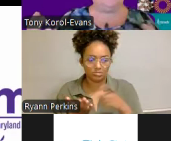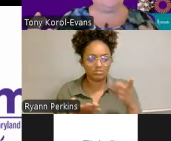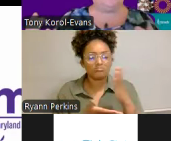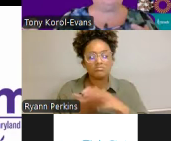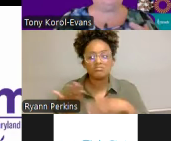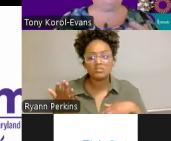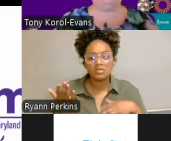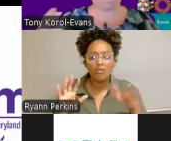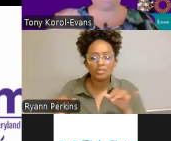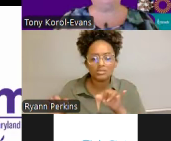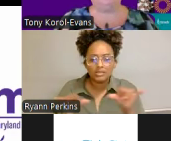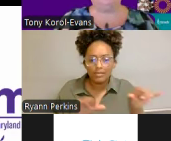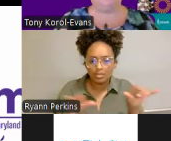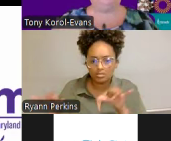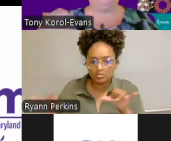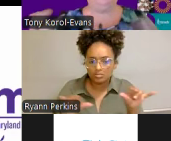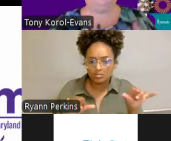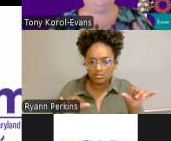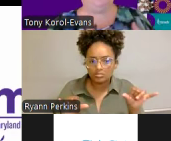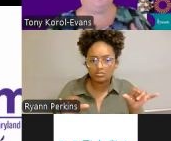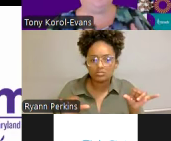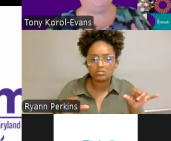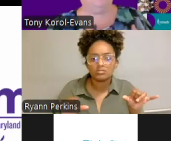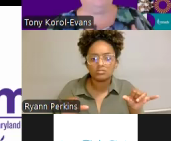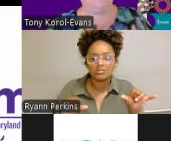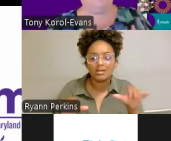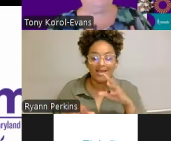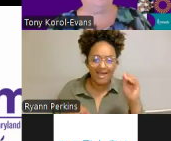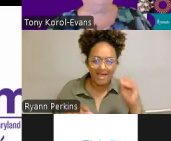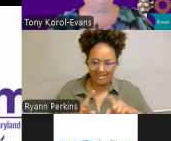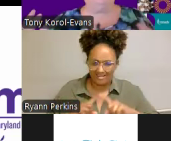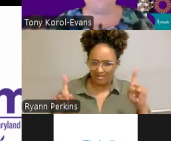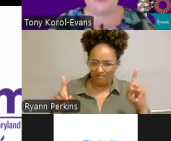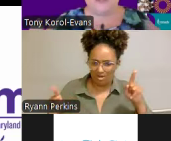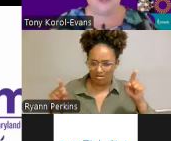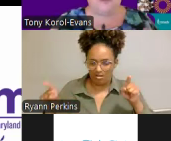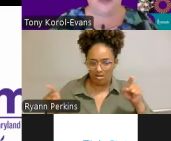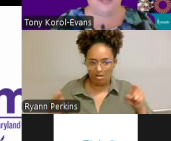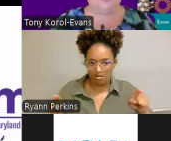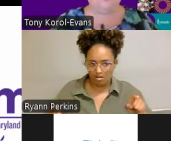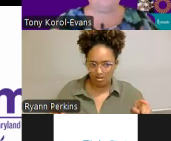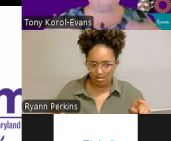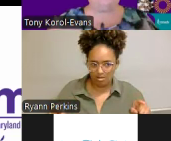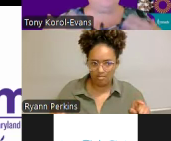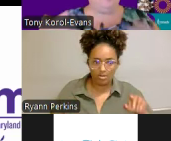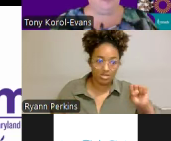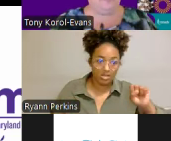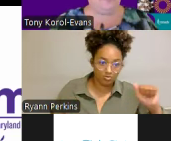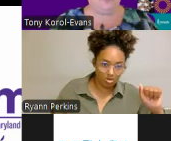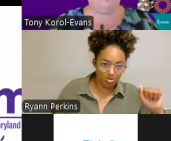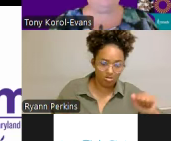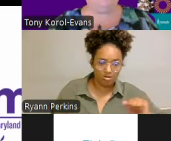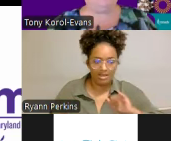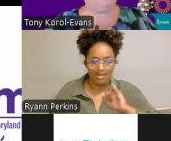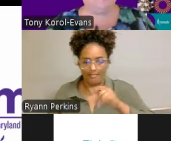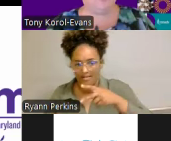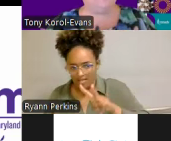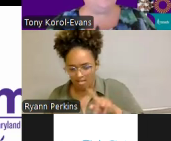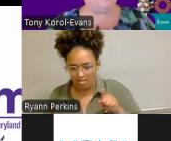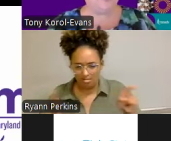and differences between sexual assault and intimate partner sexual violence. What do you think if somebody comes to you and